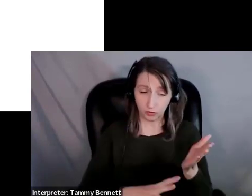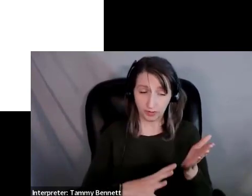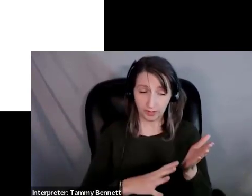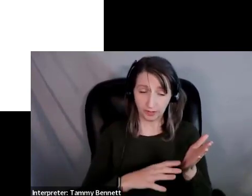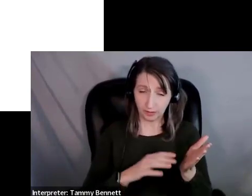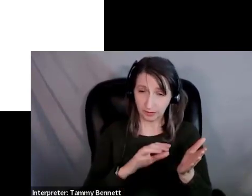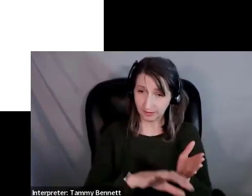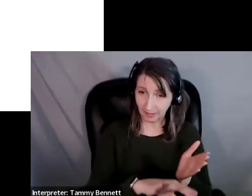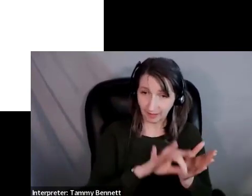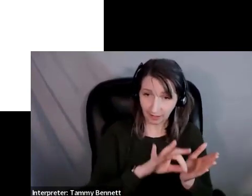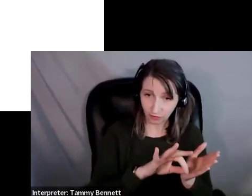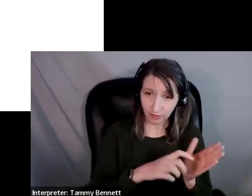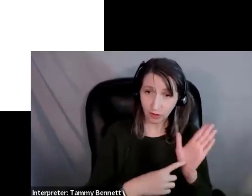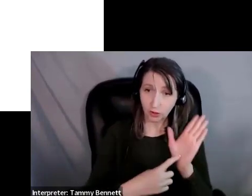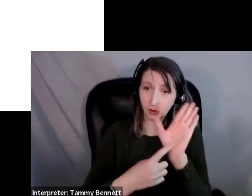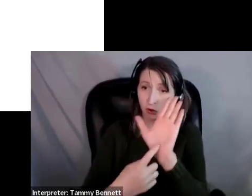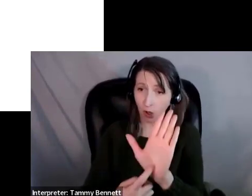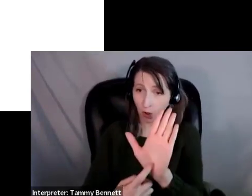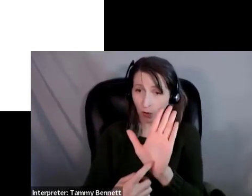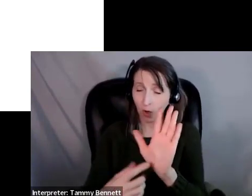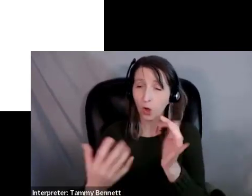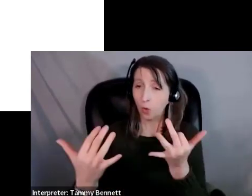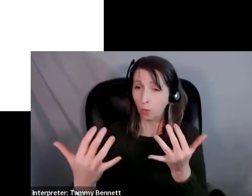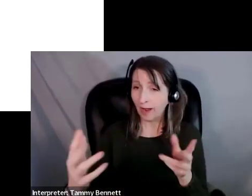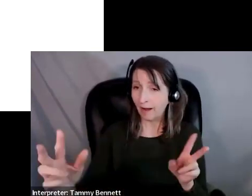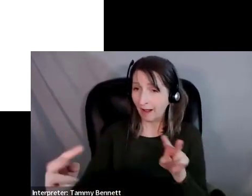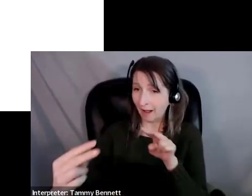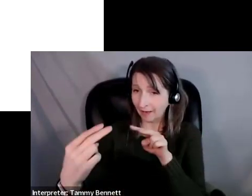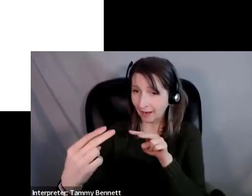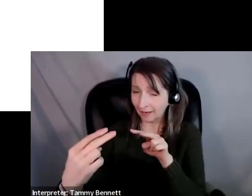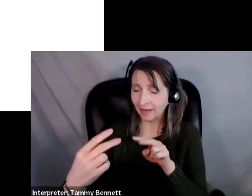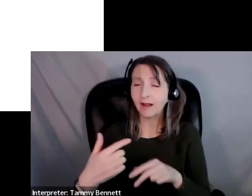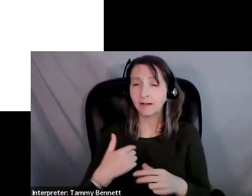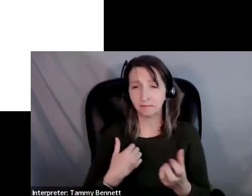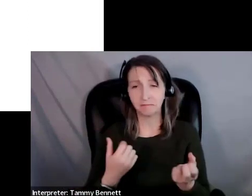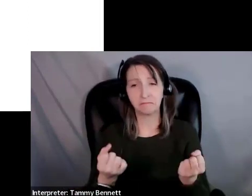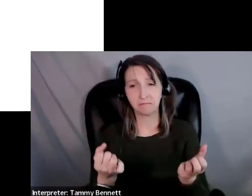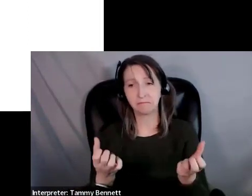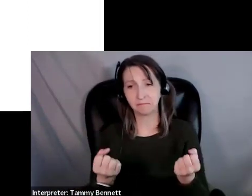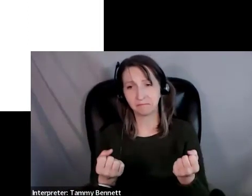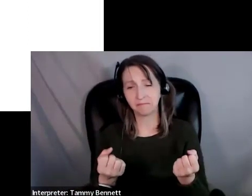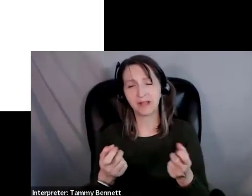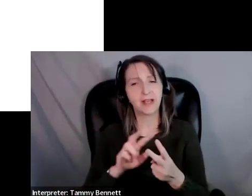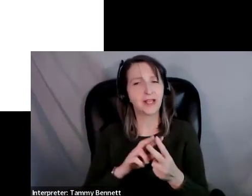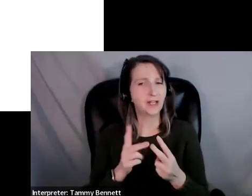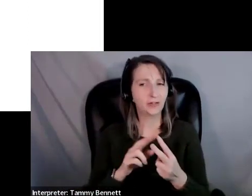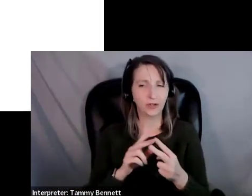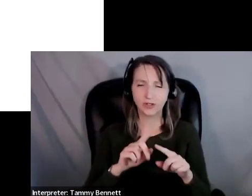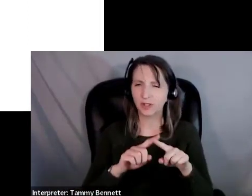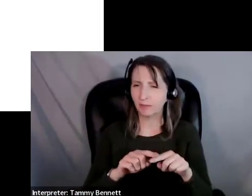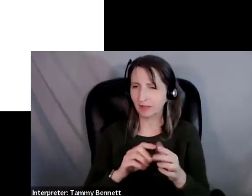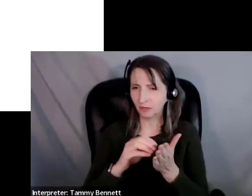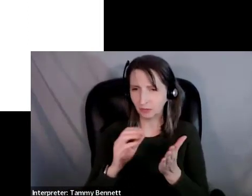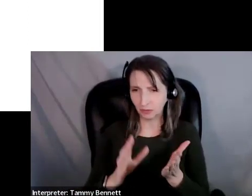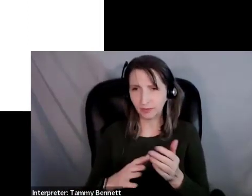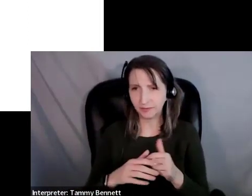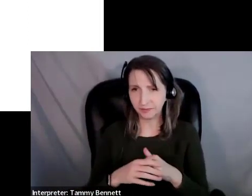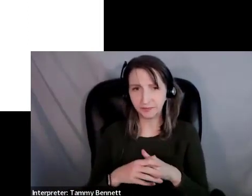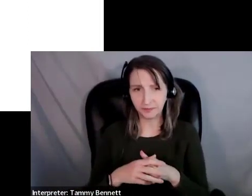contact. And they wait for me to relay and emphasize the message. So you'll be see here, we have the